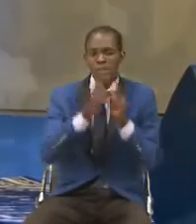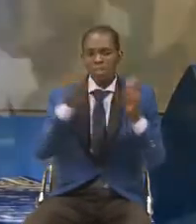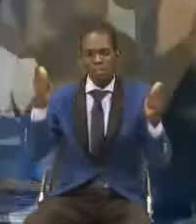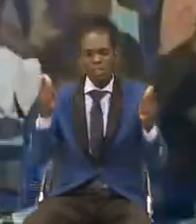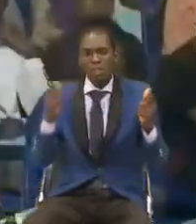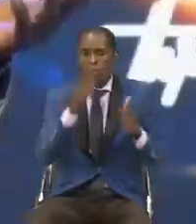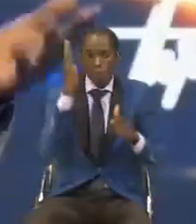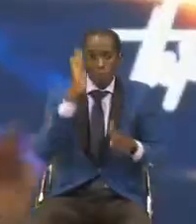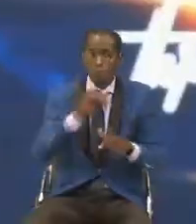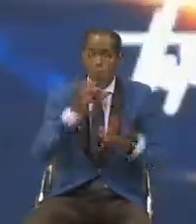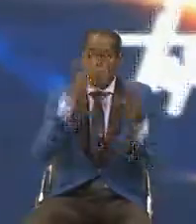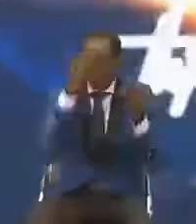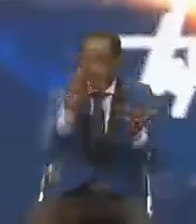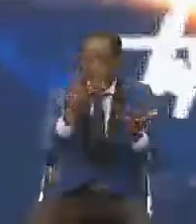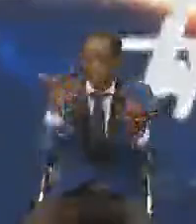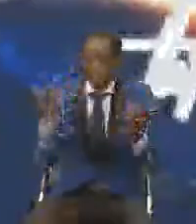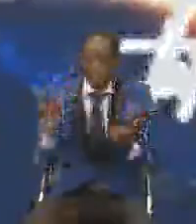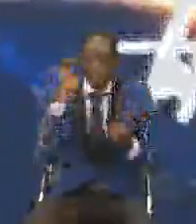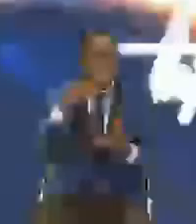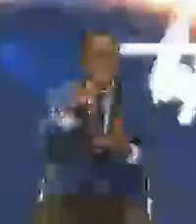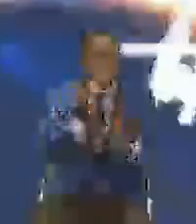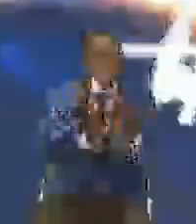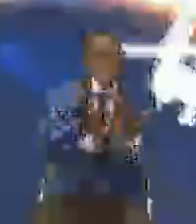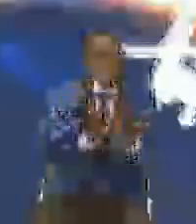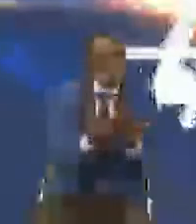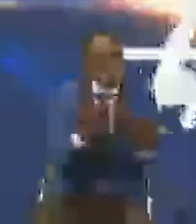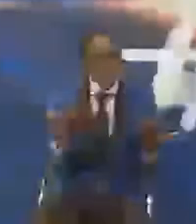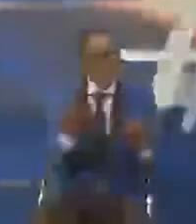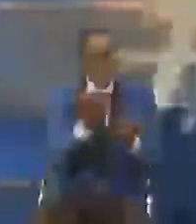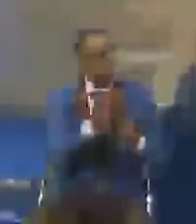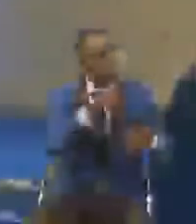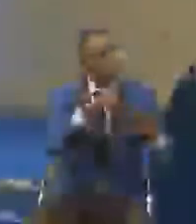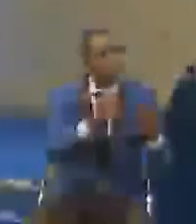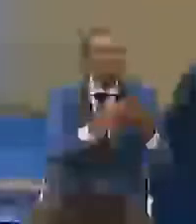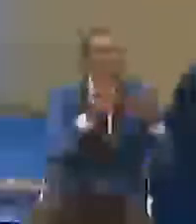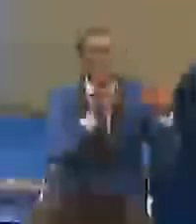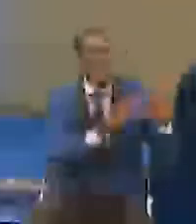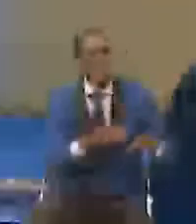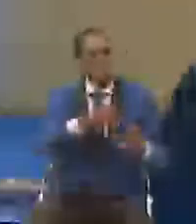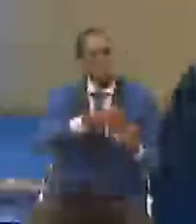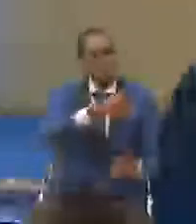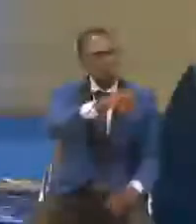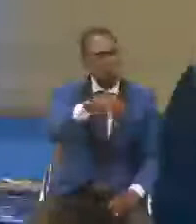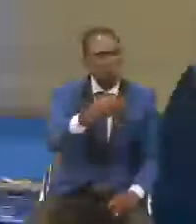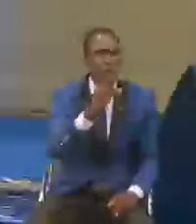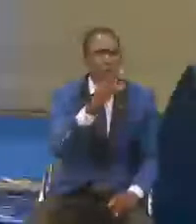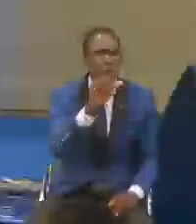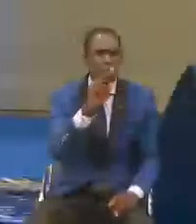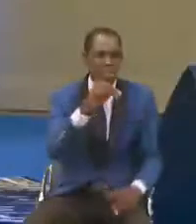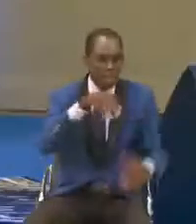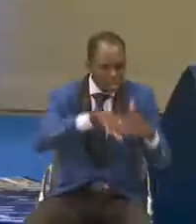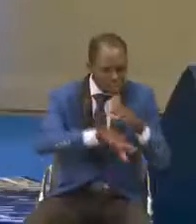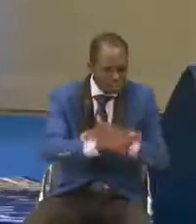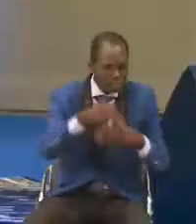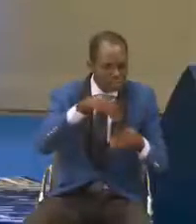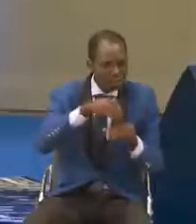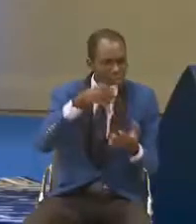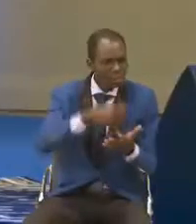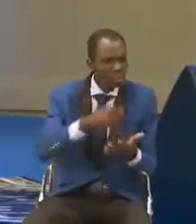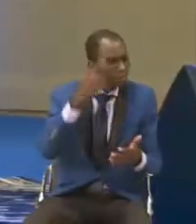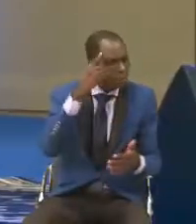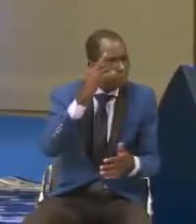do something greater. What if you have done that? Now he just tells you, go to Jordan, dip